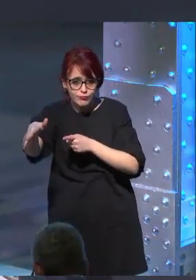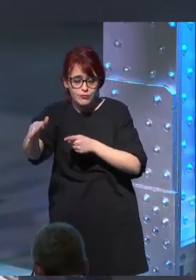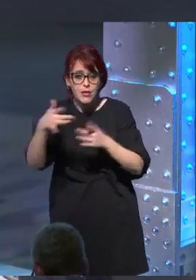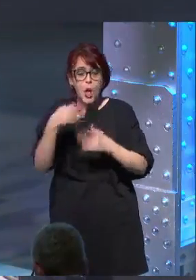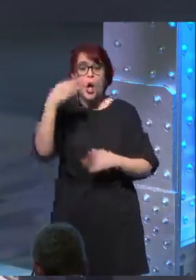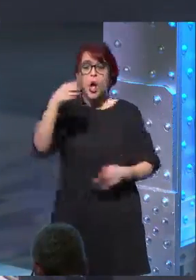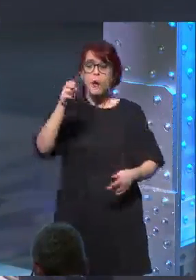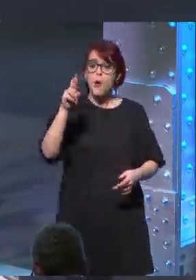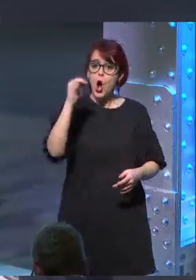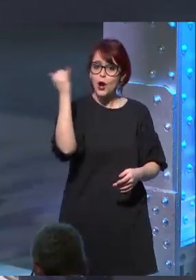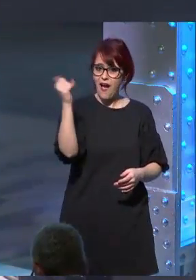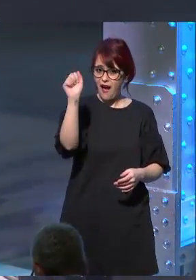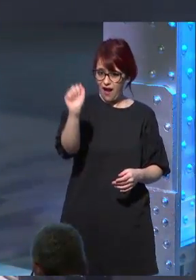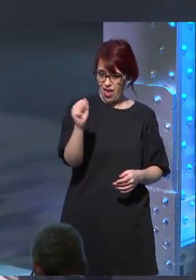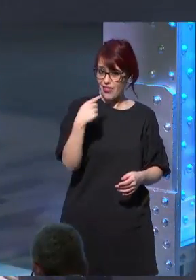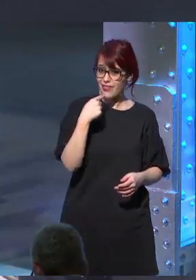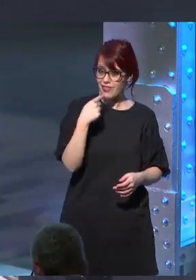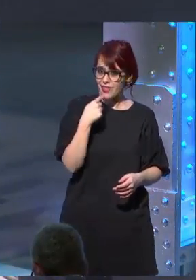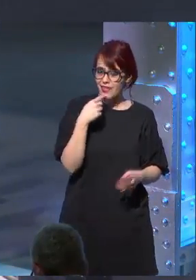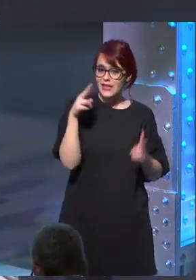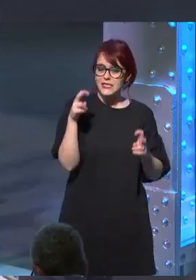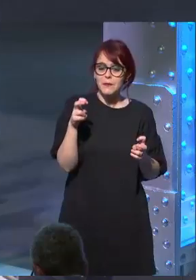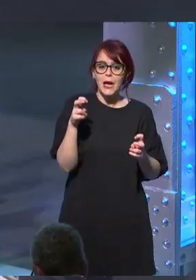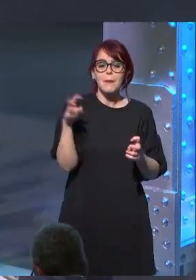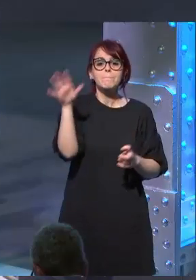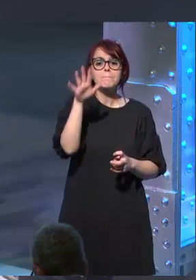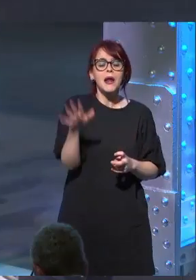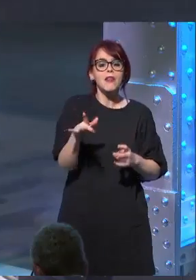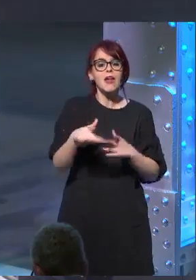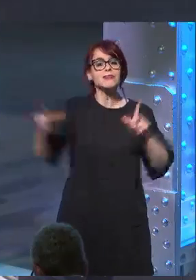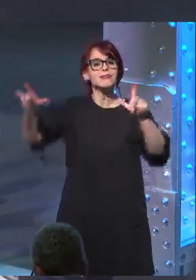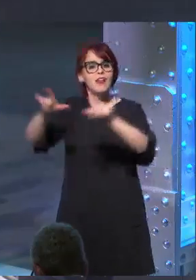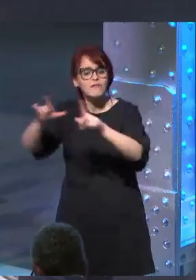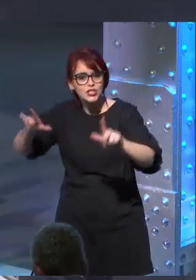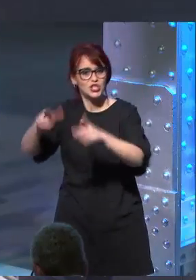only on the negative part. Borja was saying that